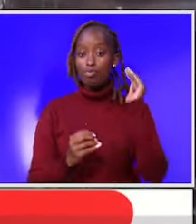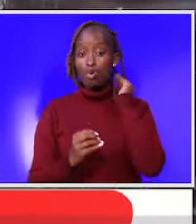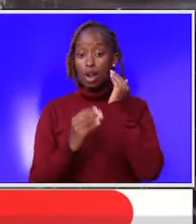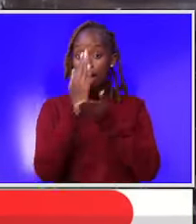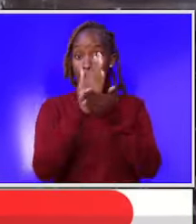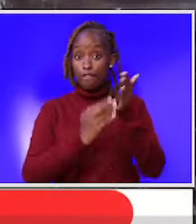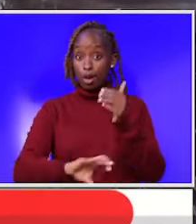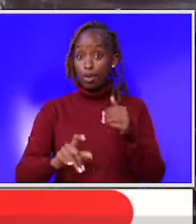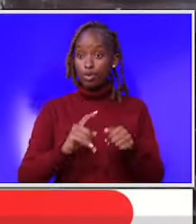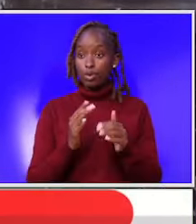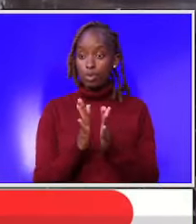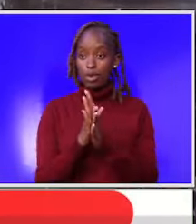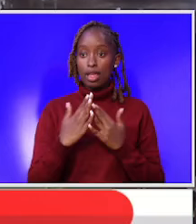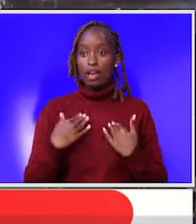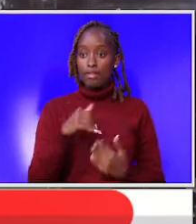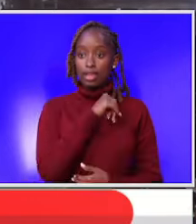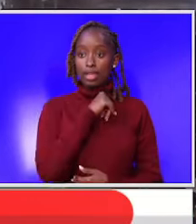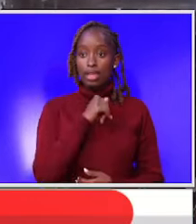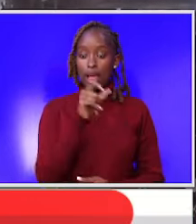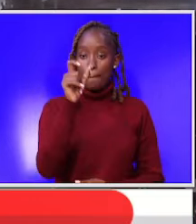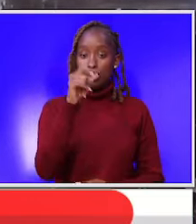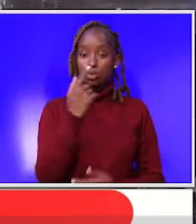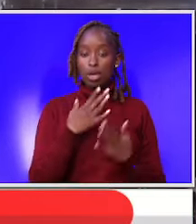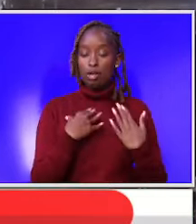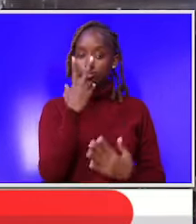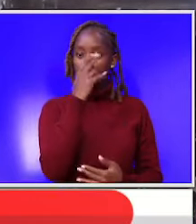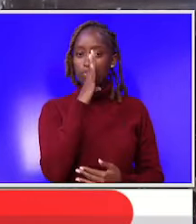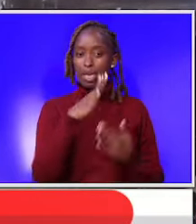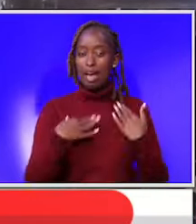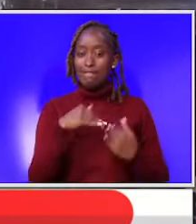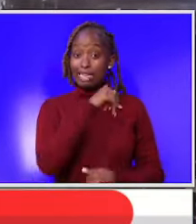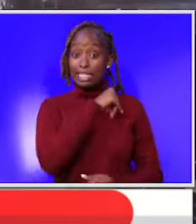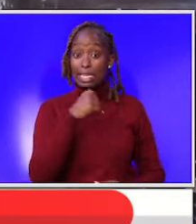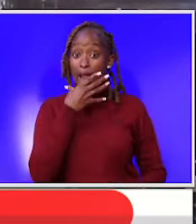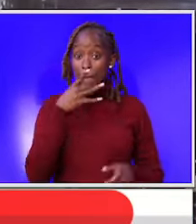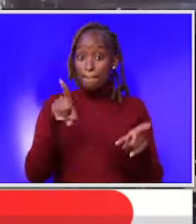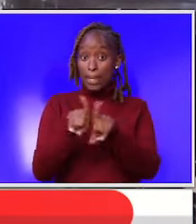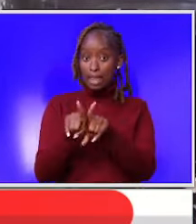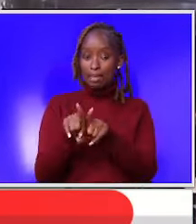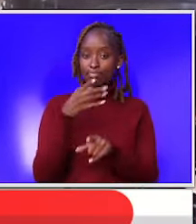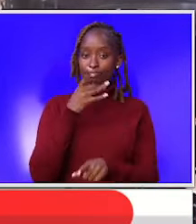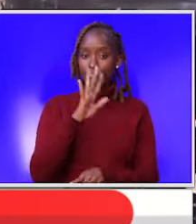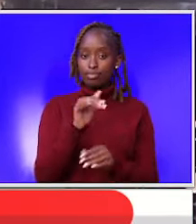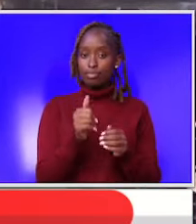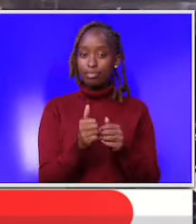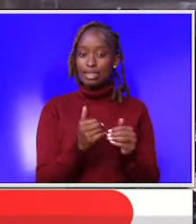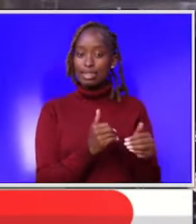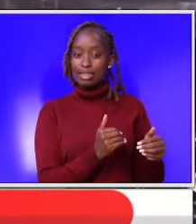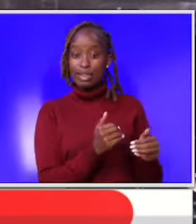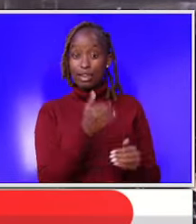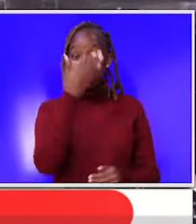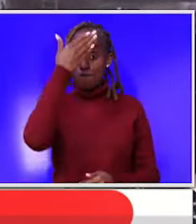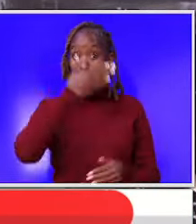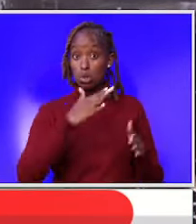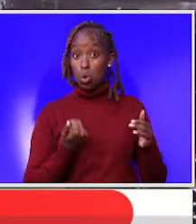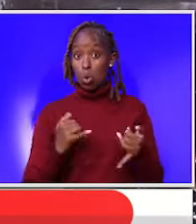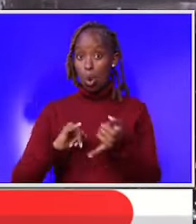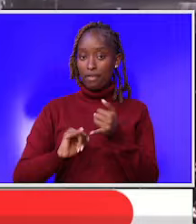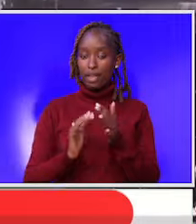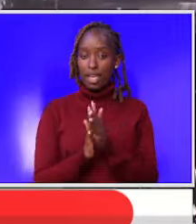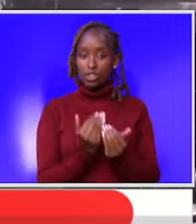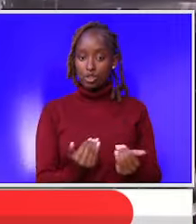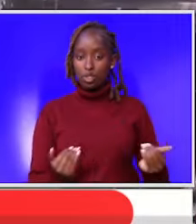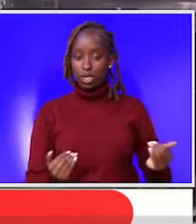murder suspect who is suspected to have butchered his brother in cold blood in front of his wife and children, as